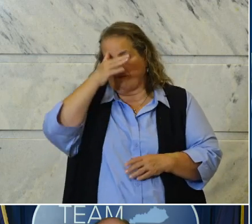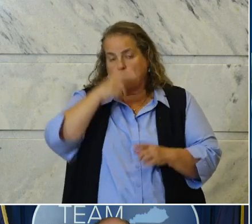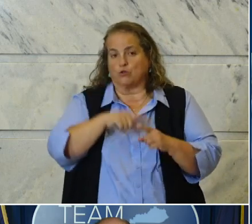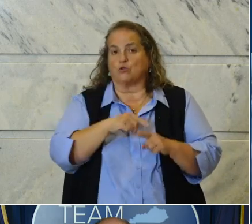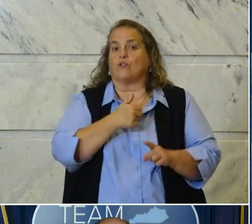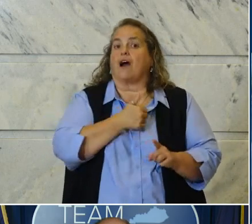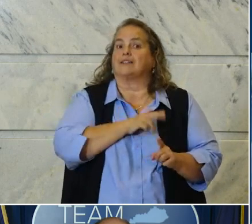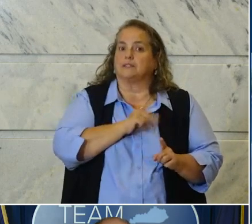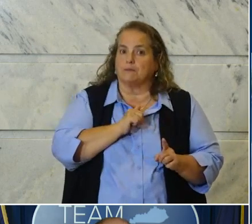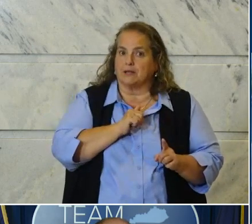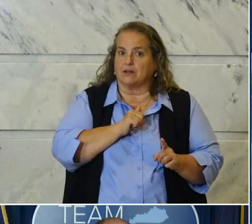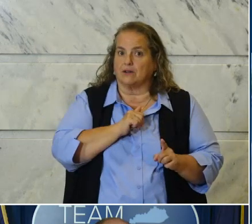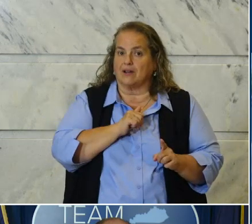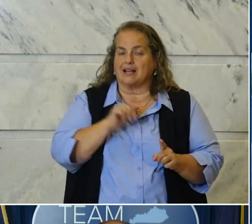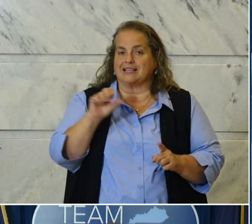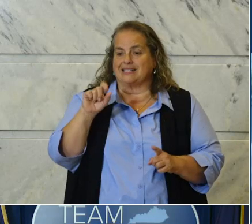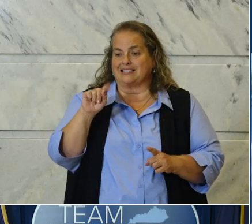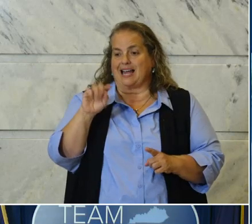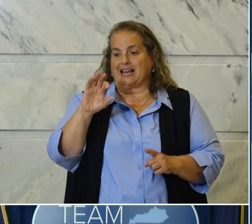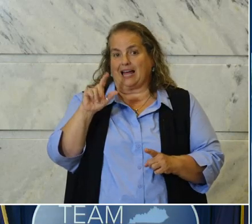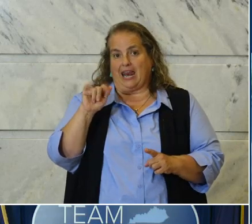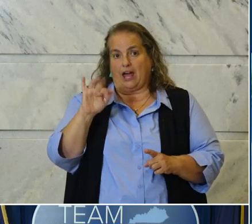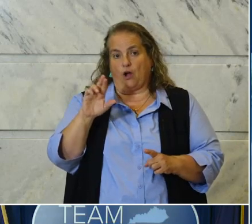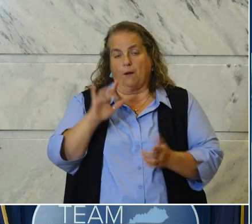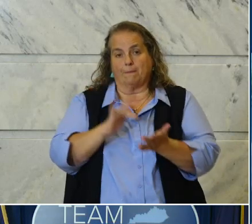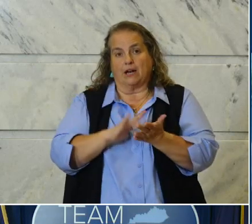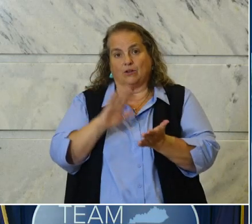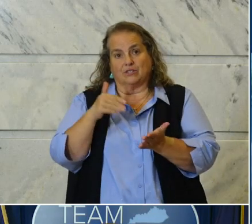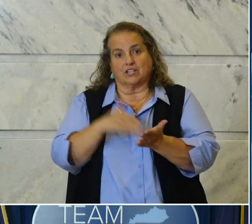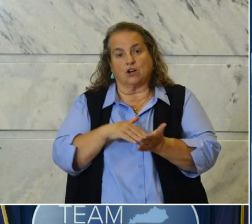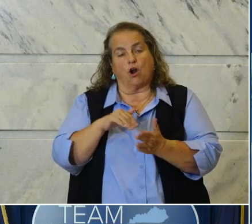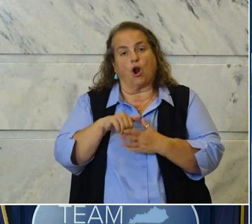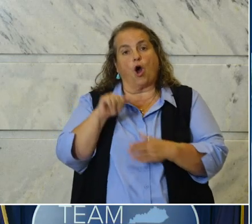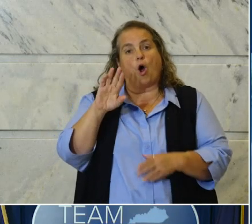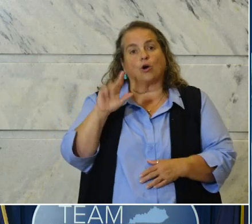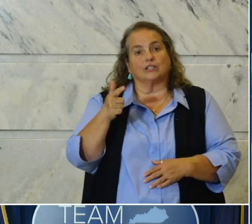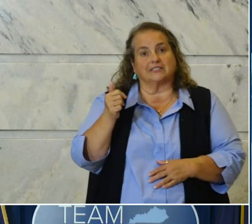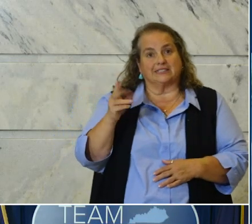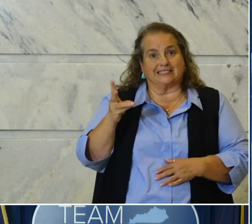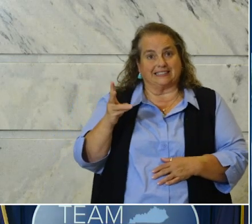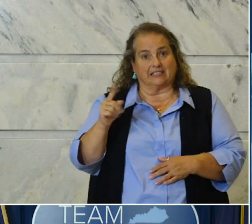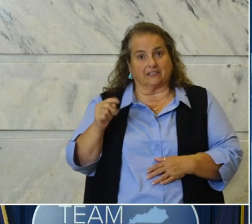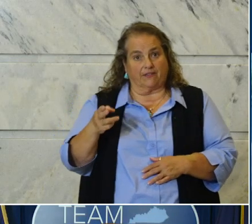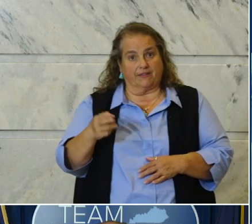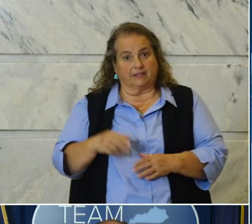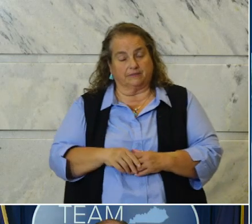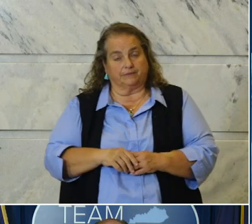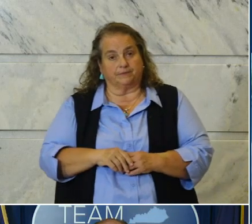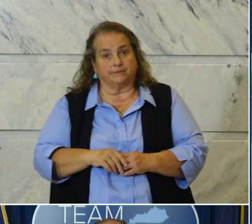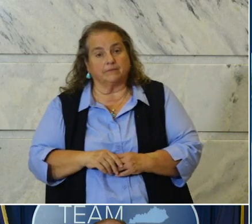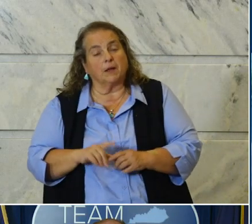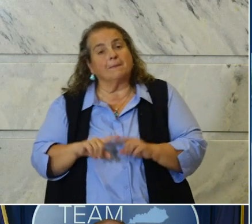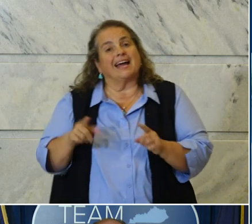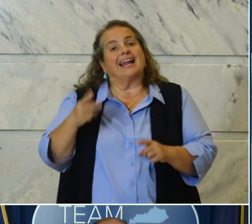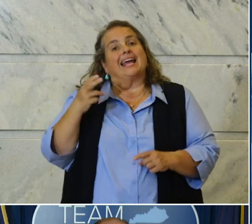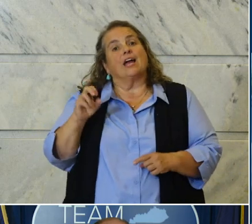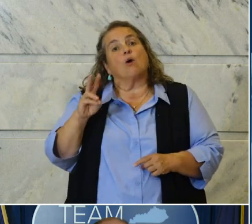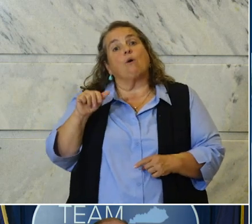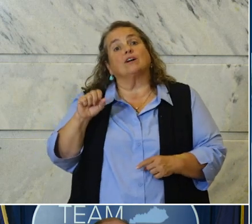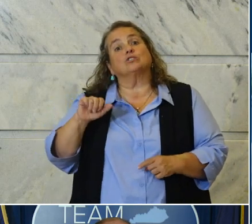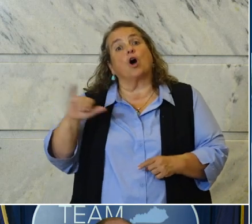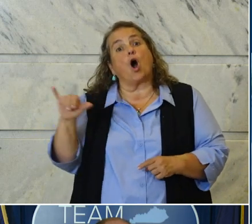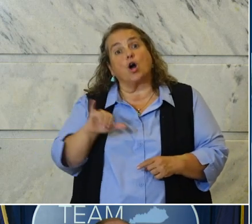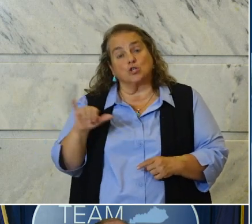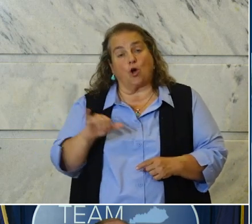hospital at St. Clair Medical Center on August the 6th. But he was also